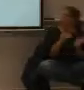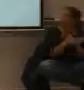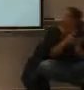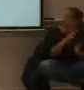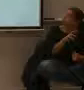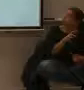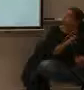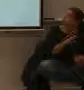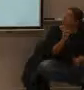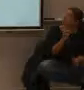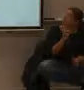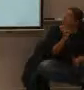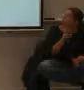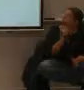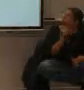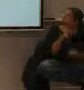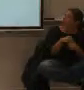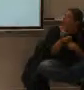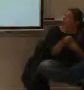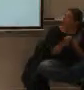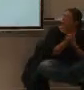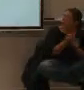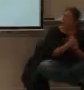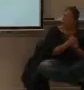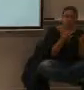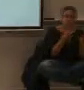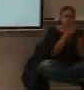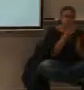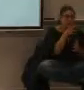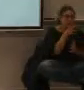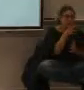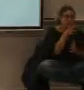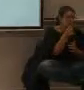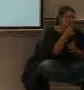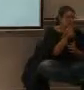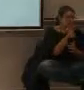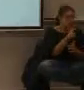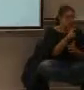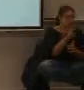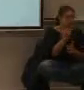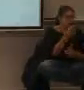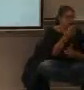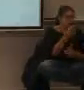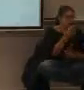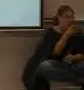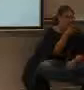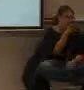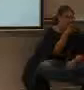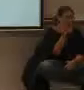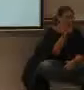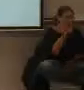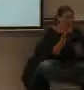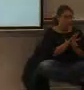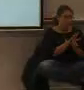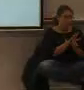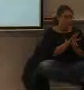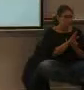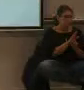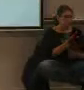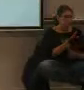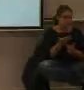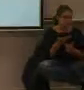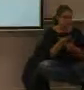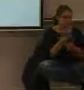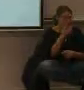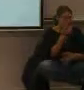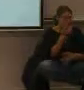meter of water in an hour is a lot of water to contaminate as far as the quality of drinking water. And you can imagine this influences the organisms in the water